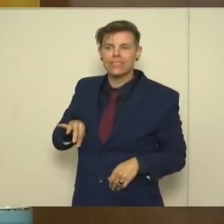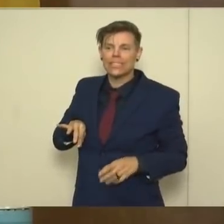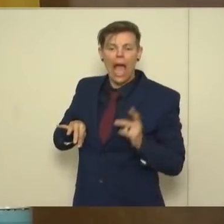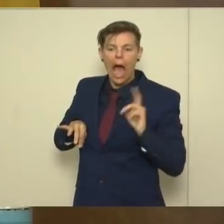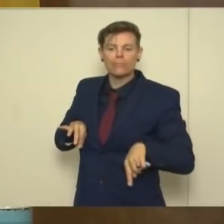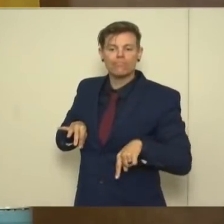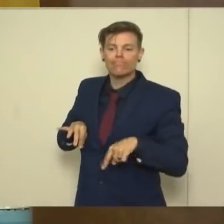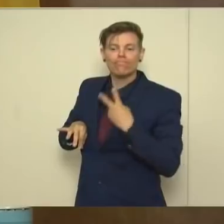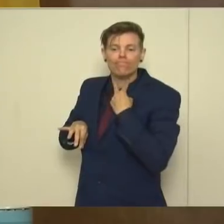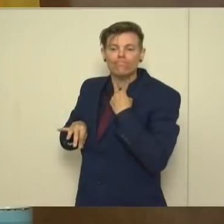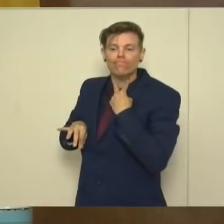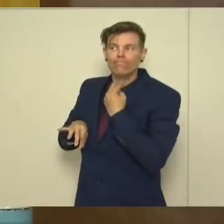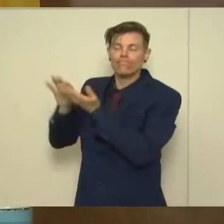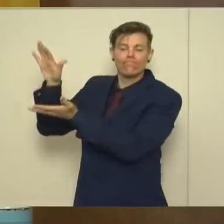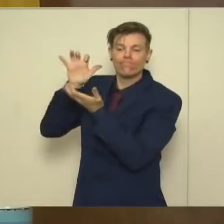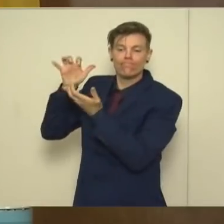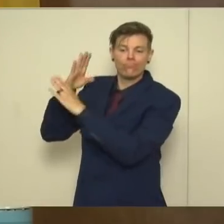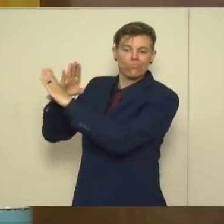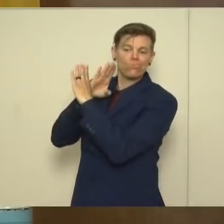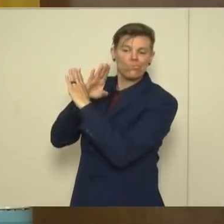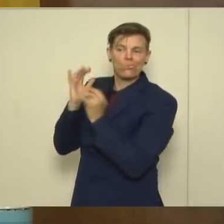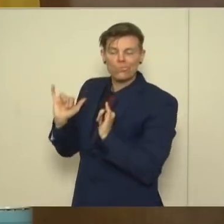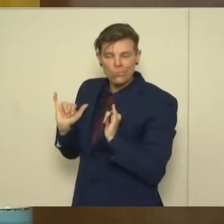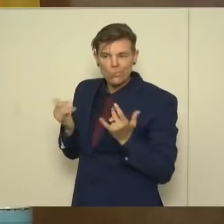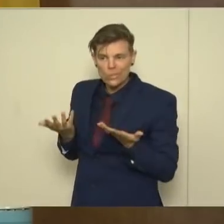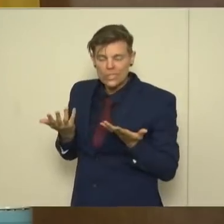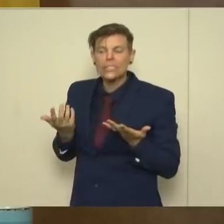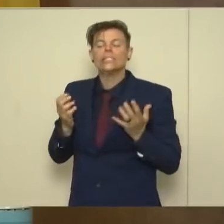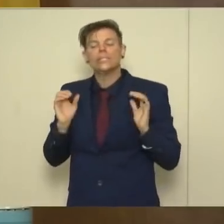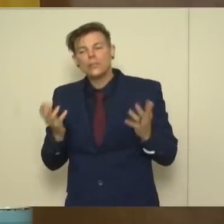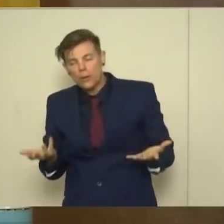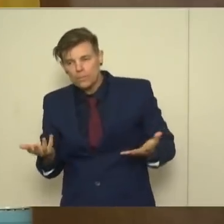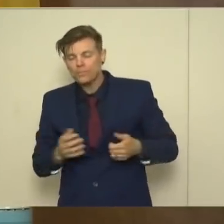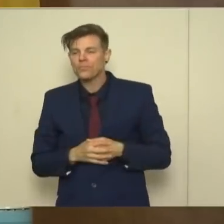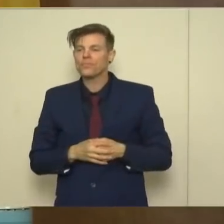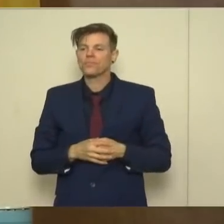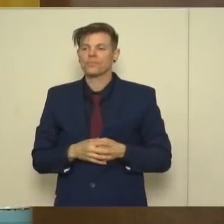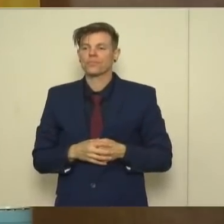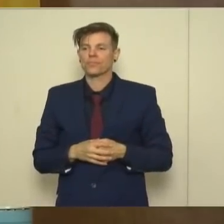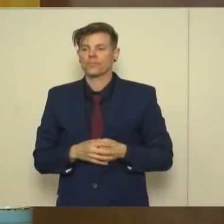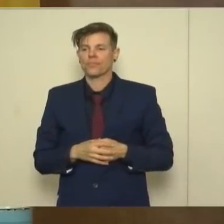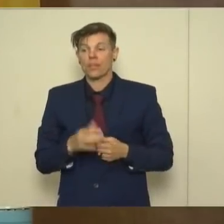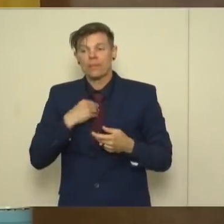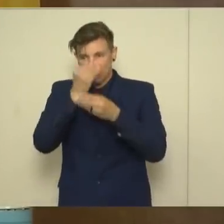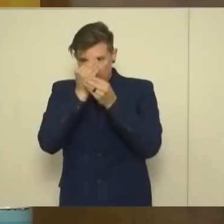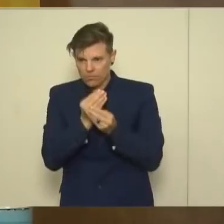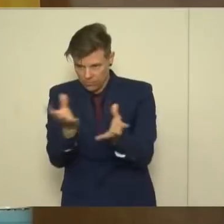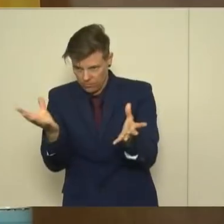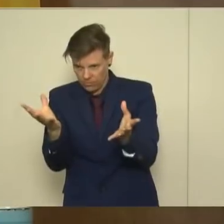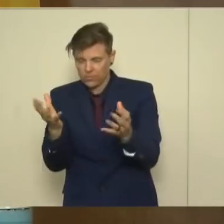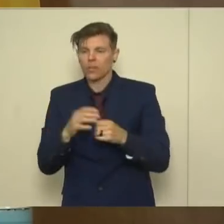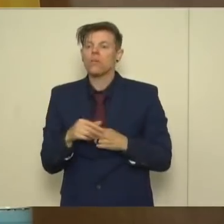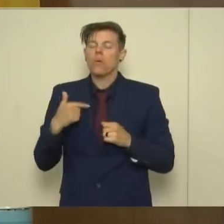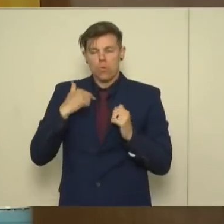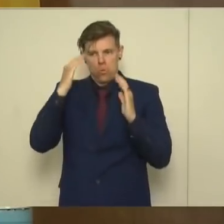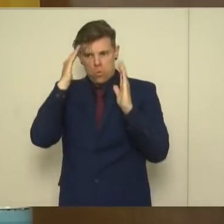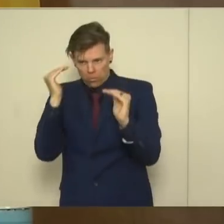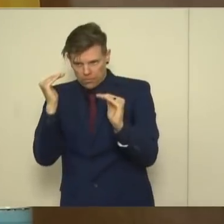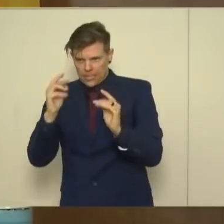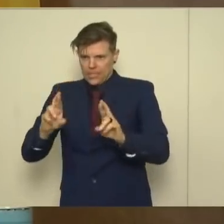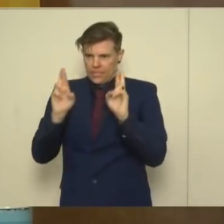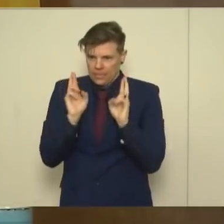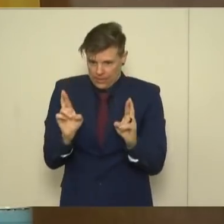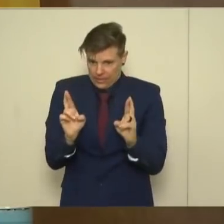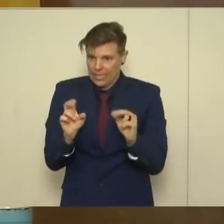long answer to tell you, I am hopeful that we can continue to reopen the